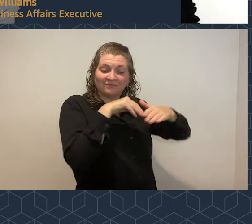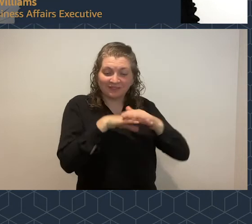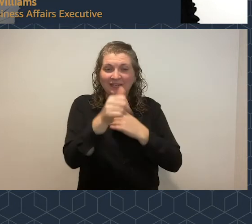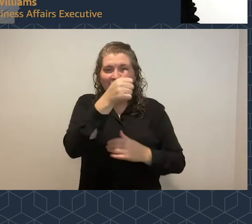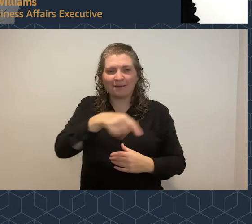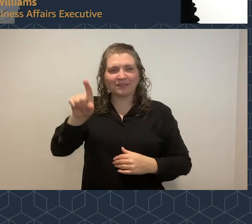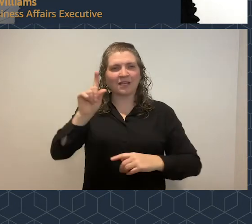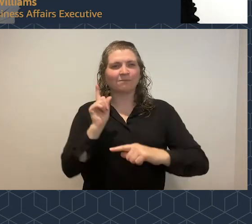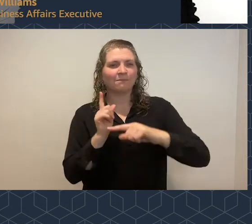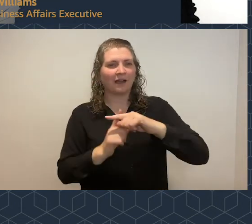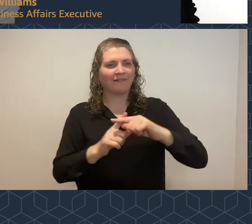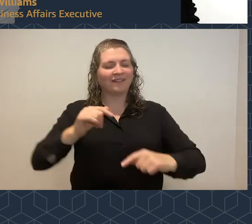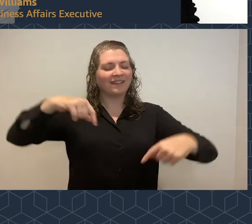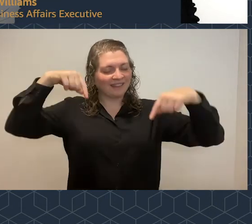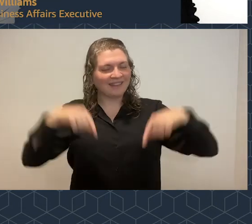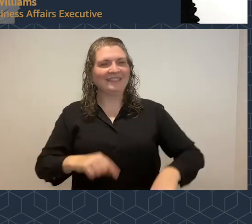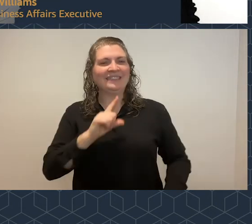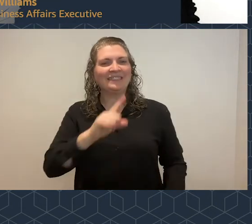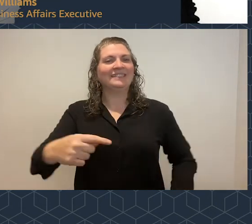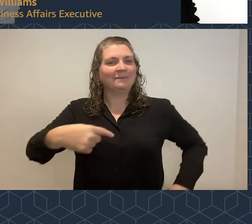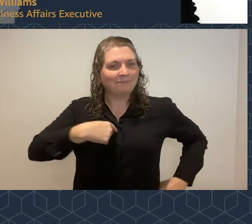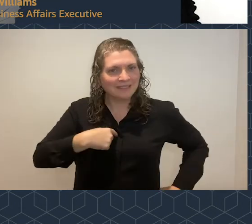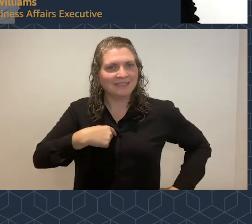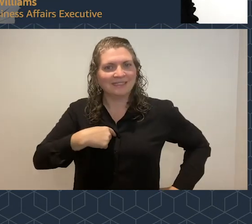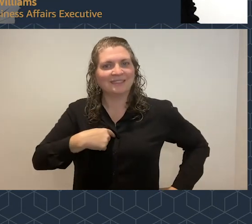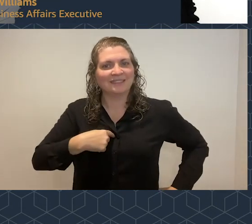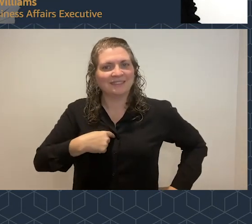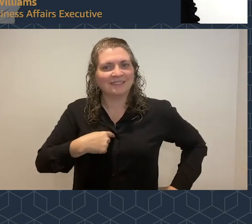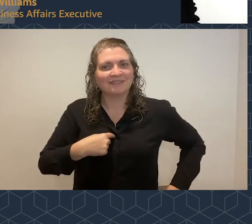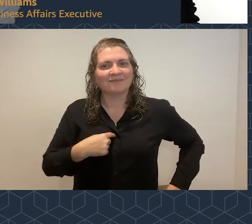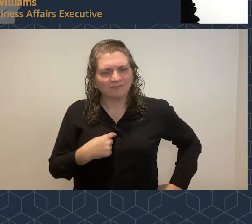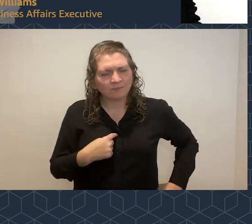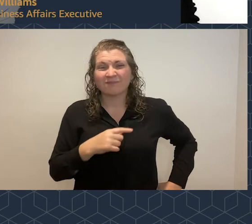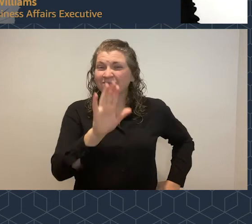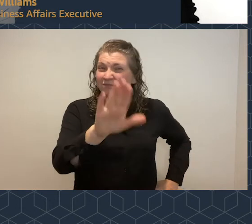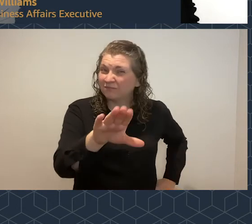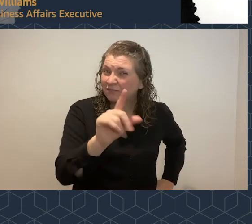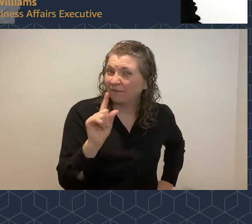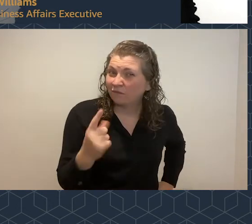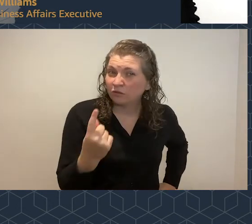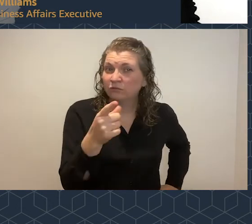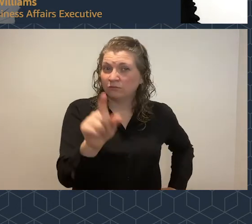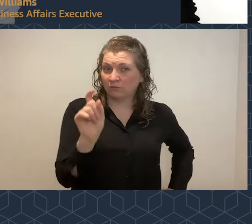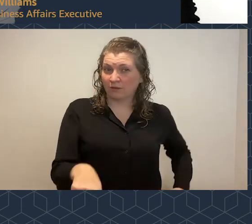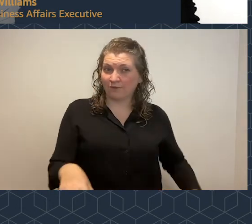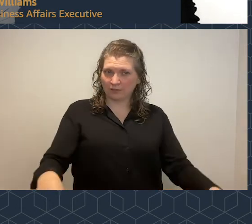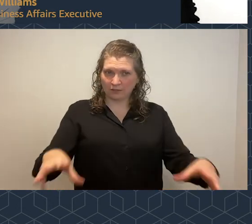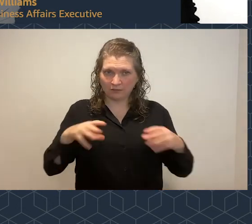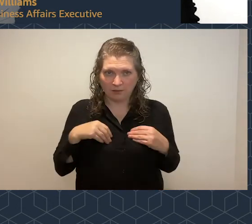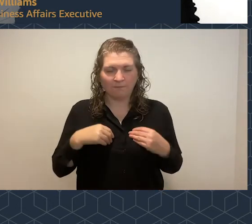leave it. But I have got to start with me feeling good about who it is that's showing up every day. And it was after